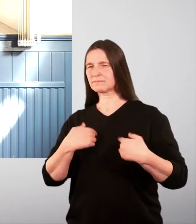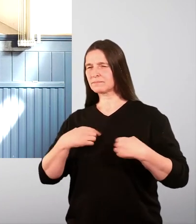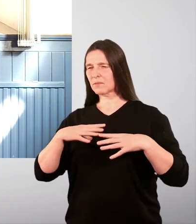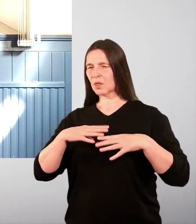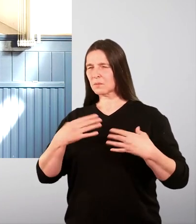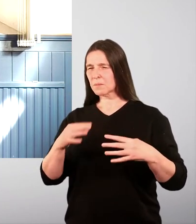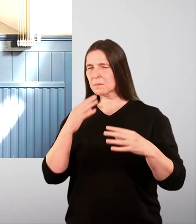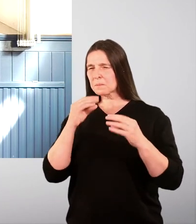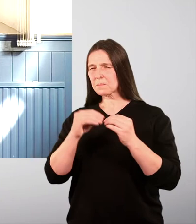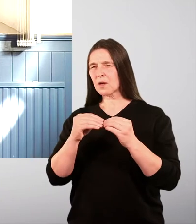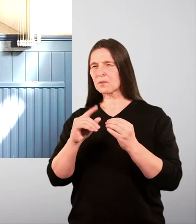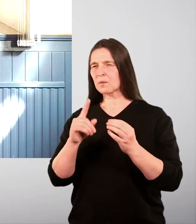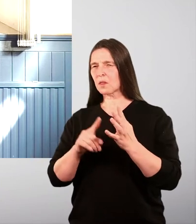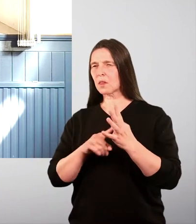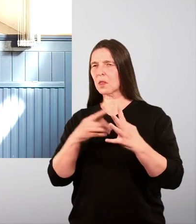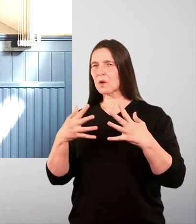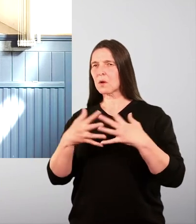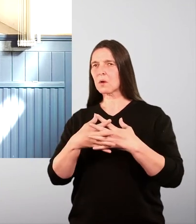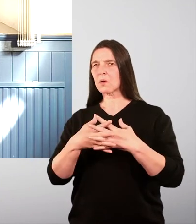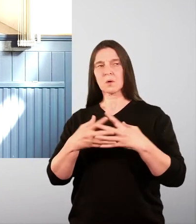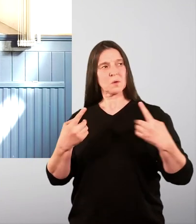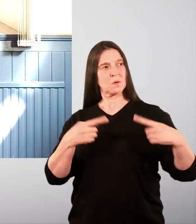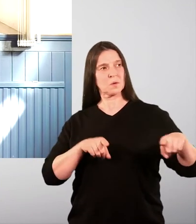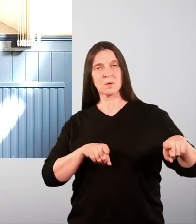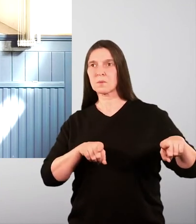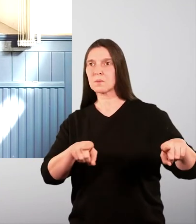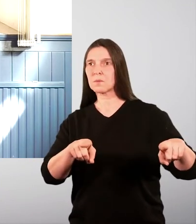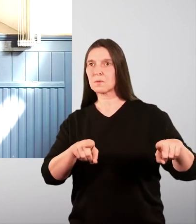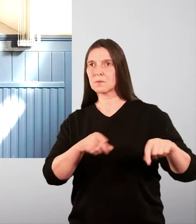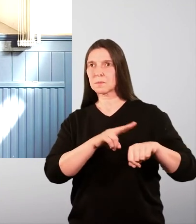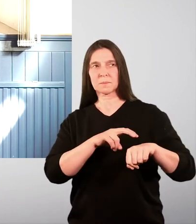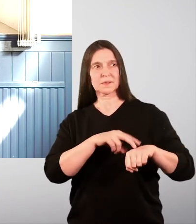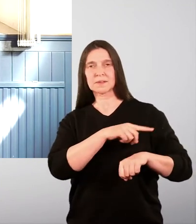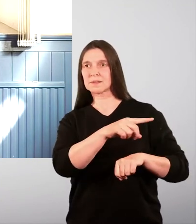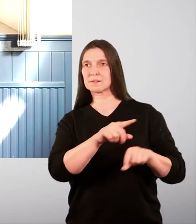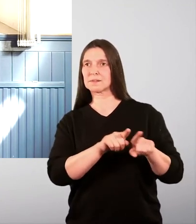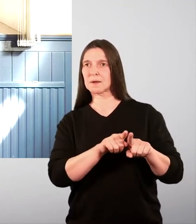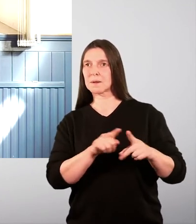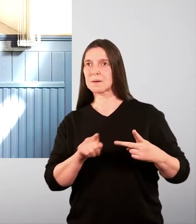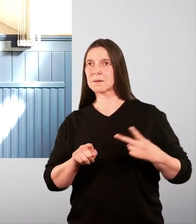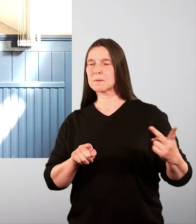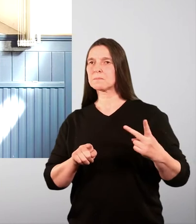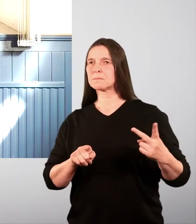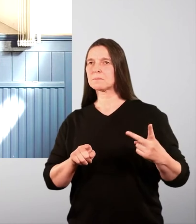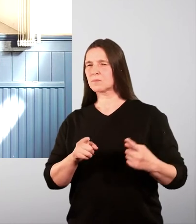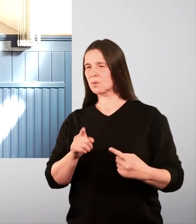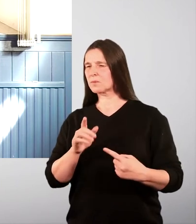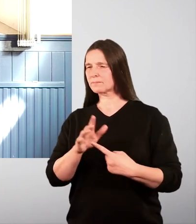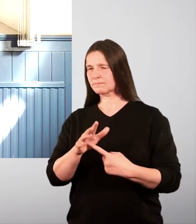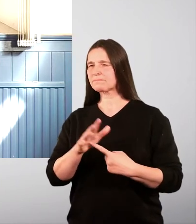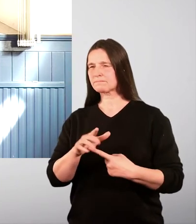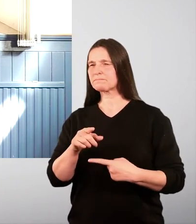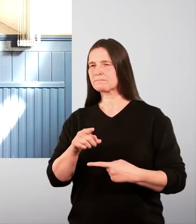voice. The second thing is, if you shout loud enough, hopefully, you'll get witnesses. People will turn around, and that's